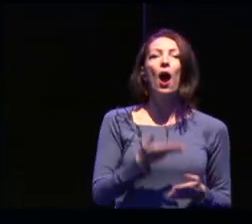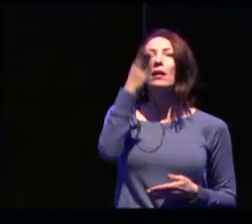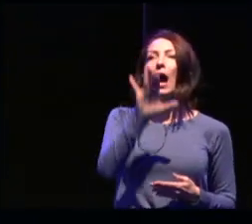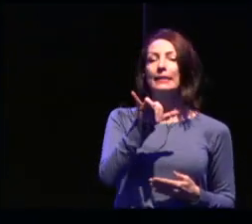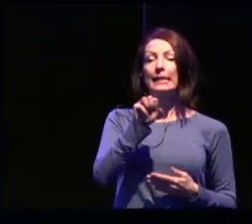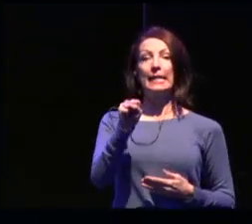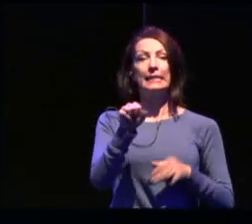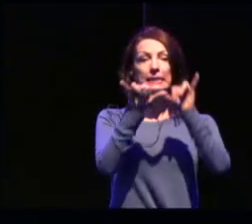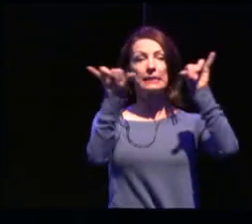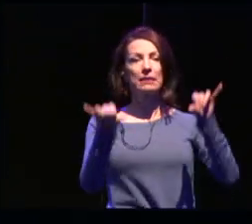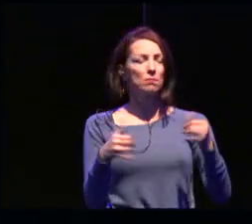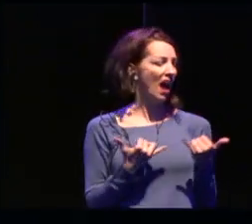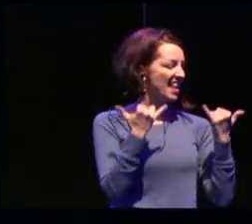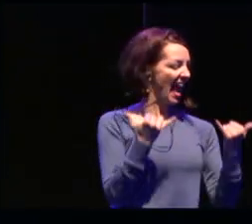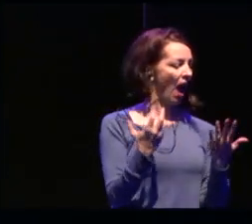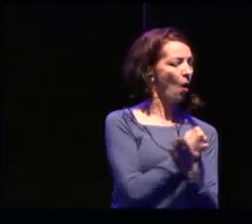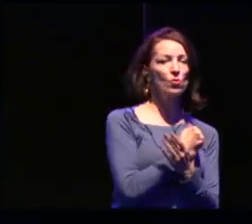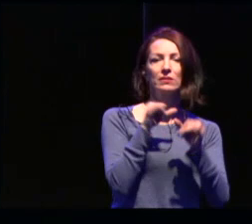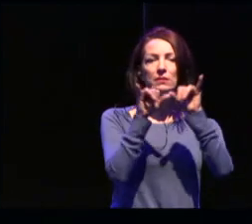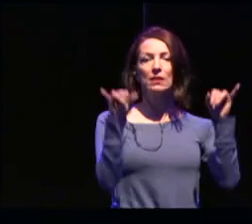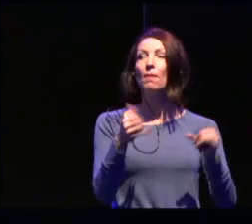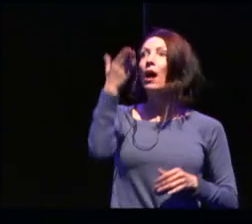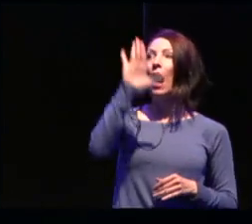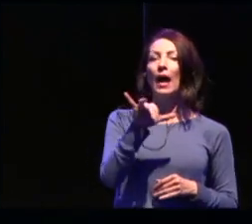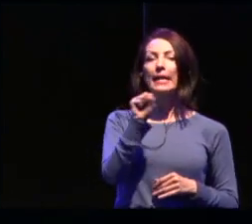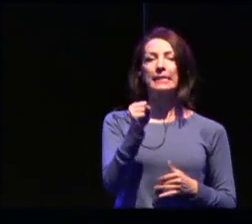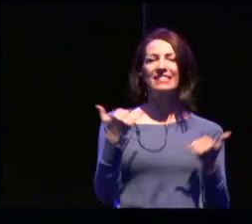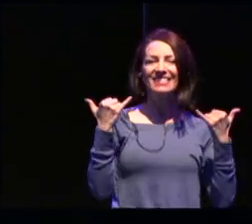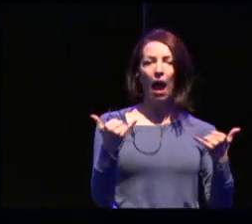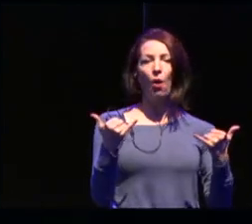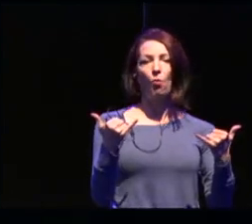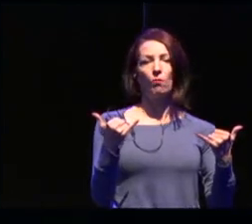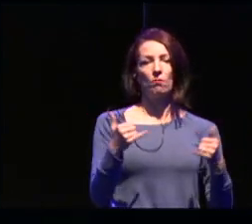God is a now system. God is now.